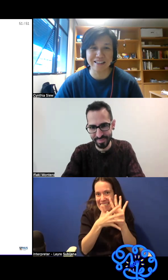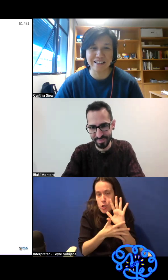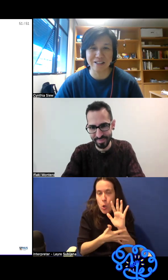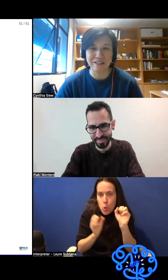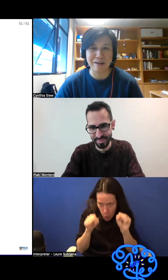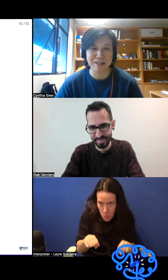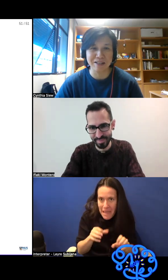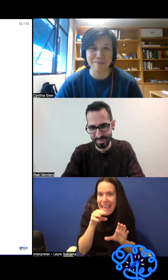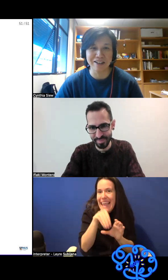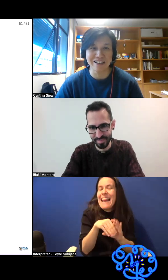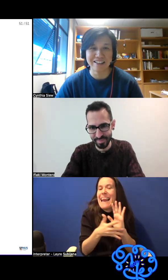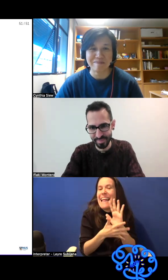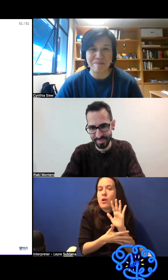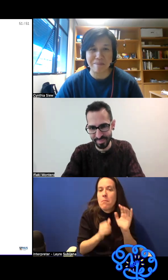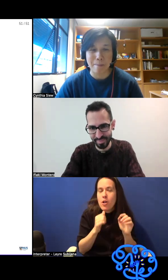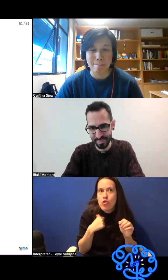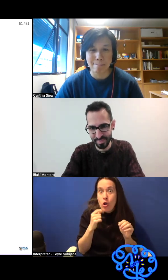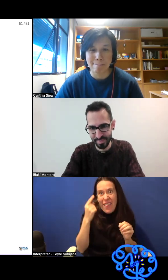included them in mine.